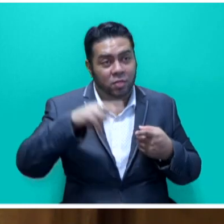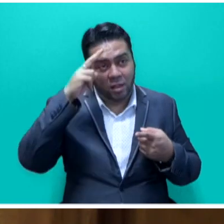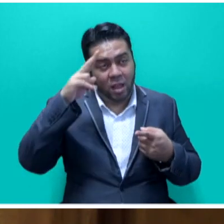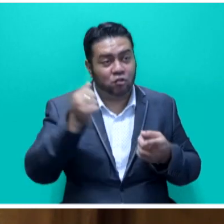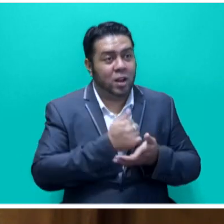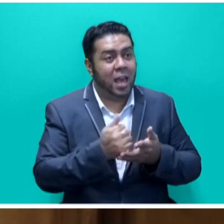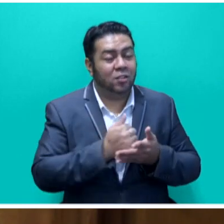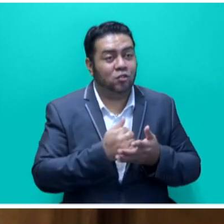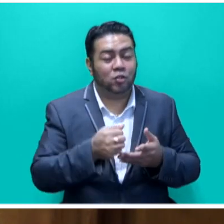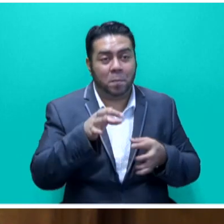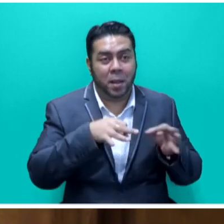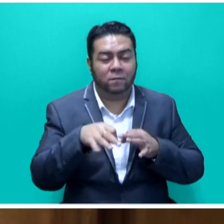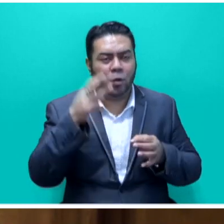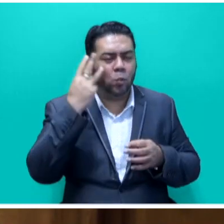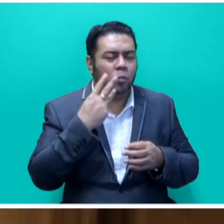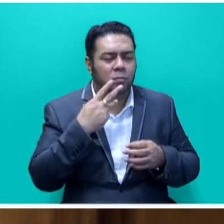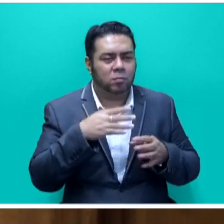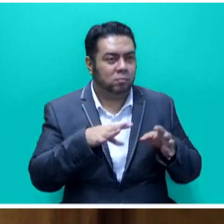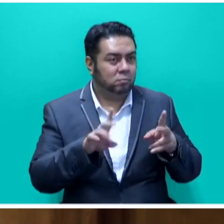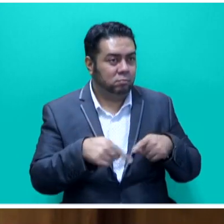for Preventing Violence Against All Women and Girls.